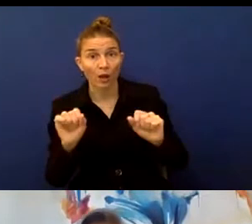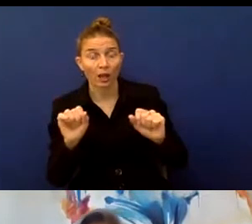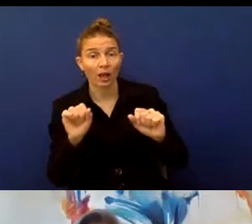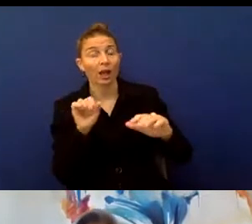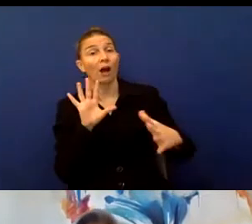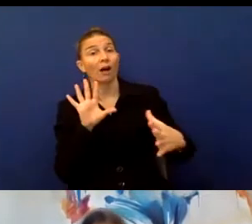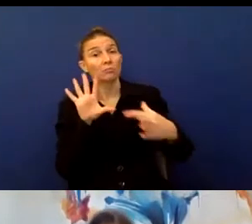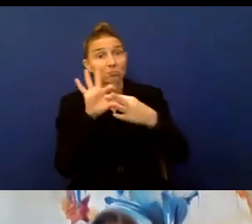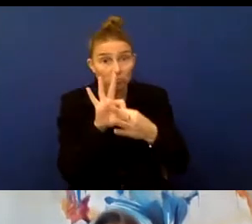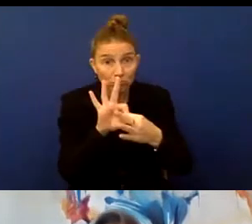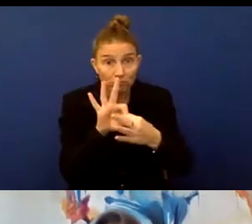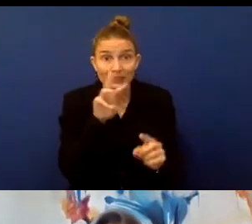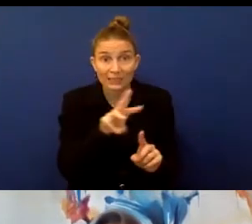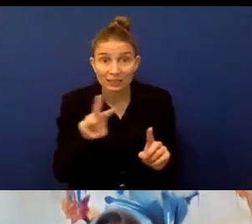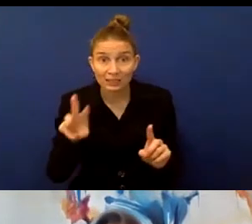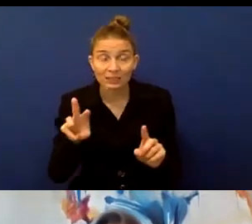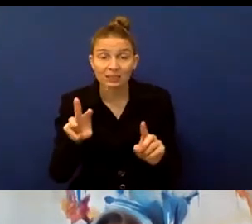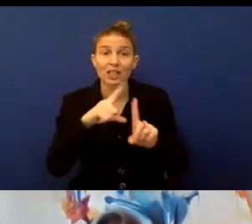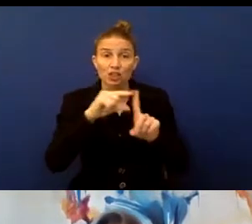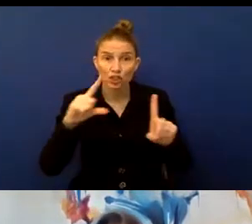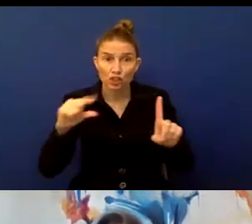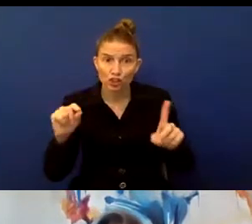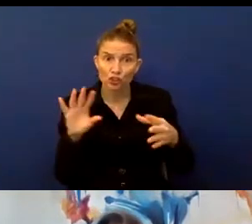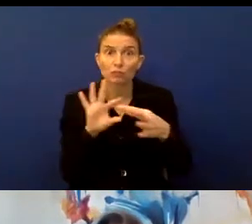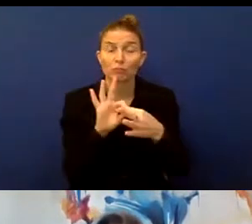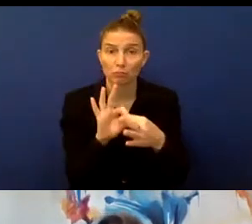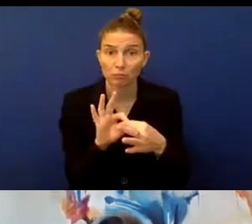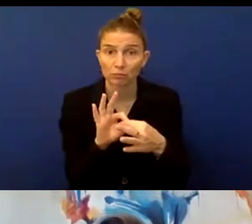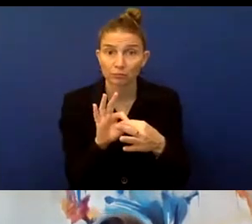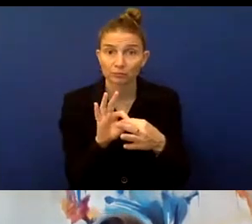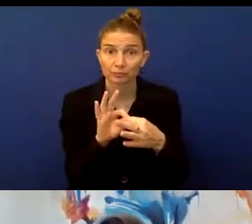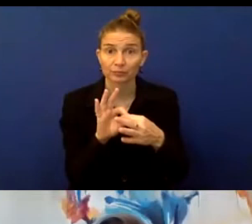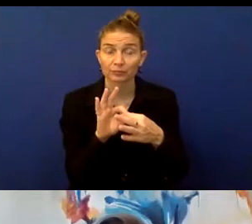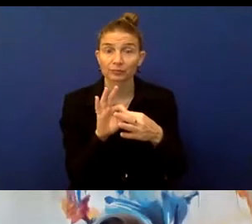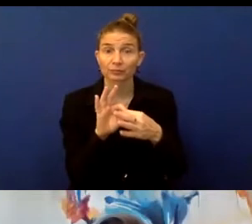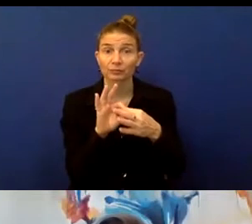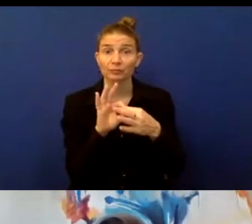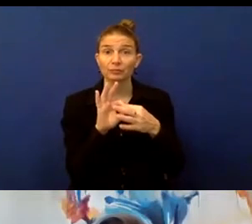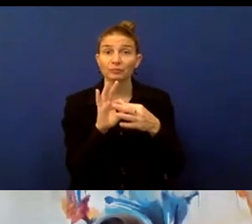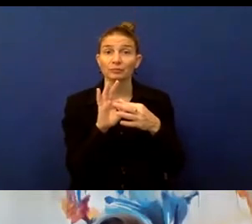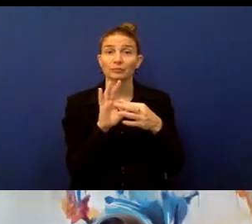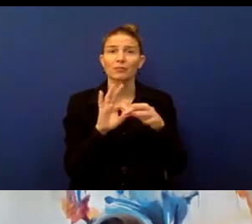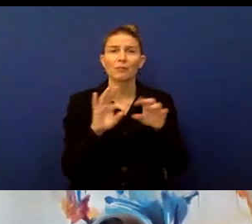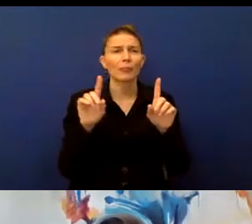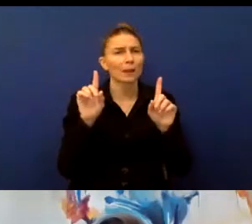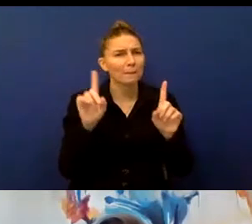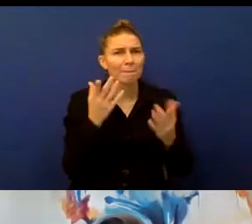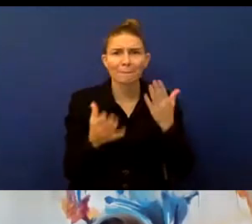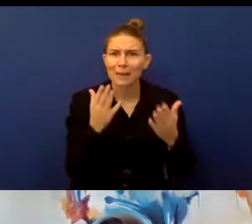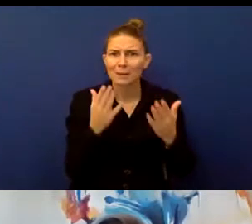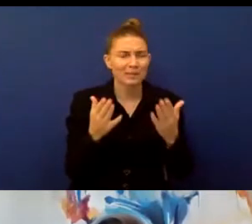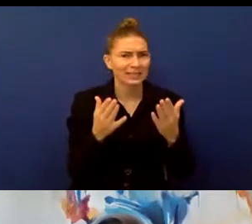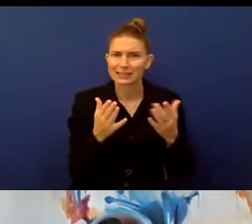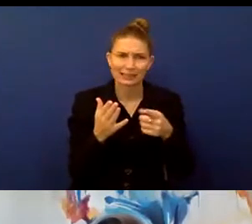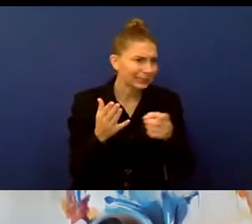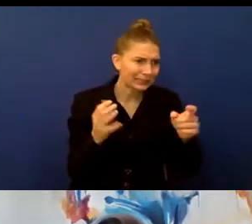and to connectivity is not as effective, we can still provide for the necessary tools